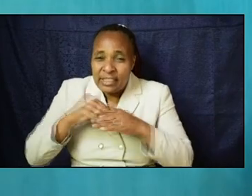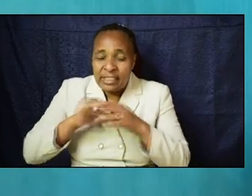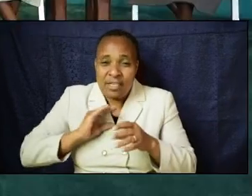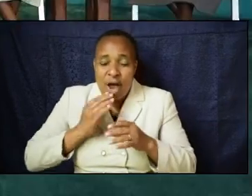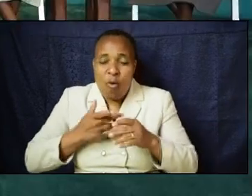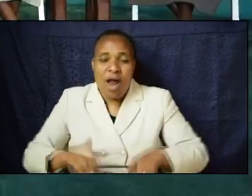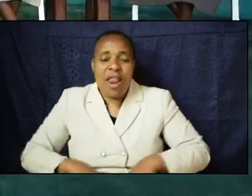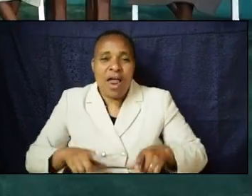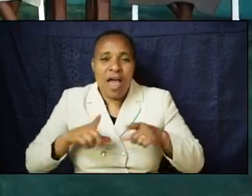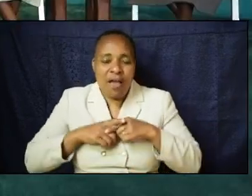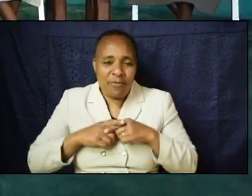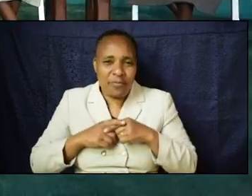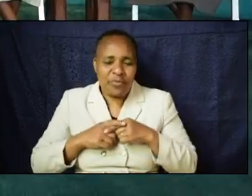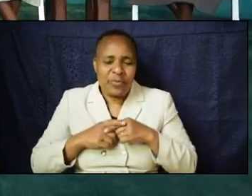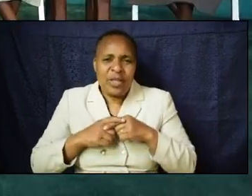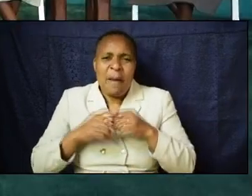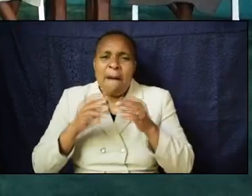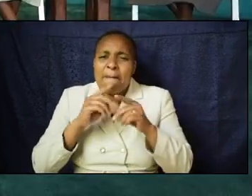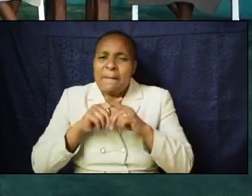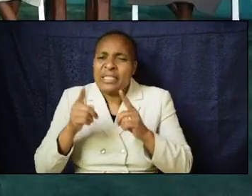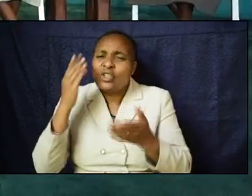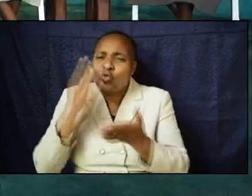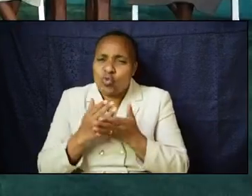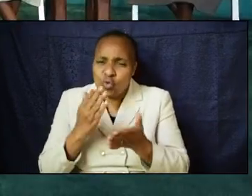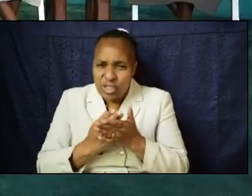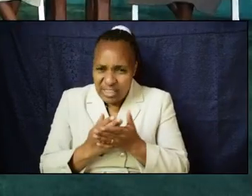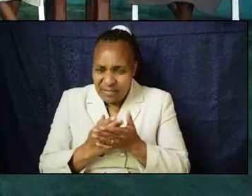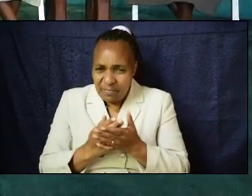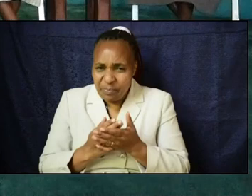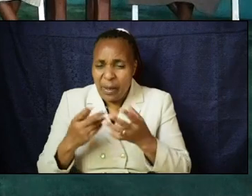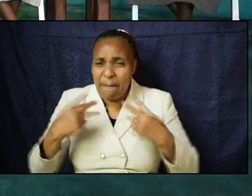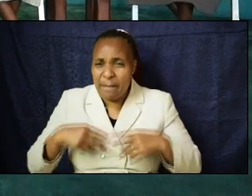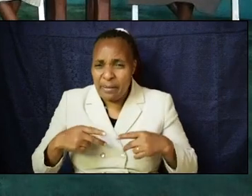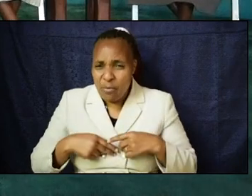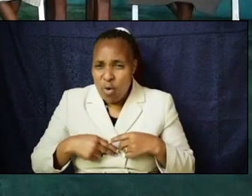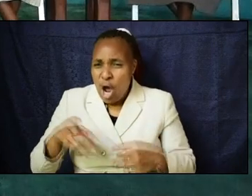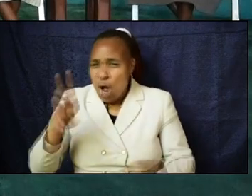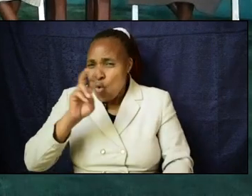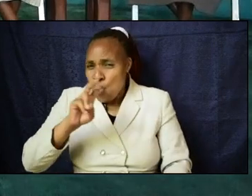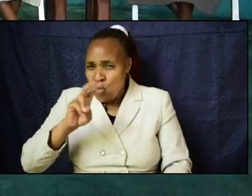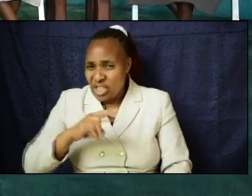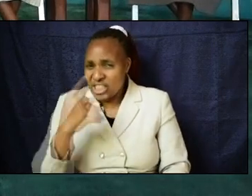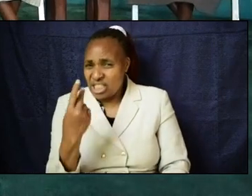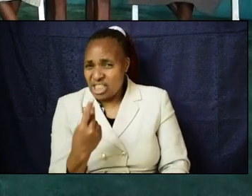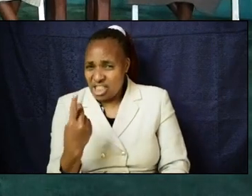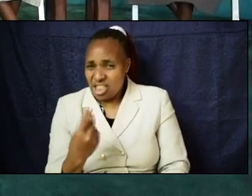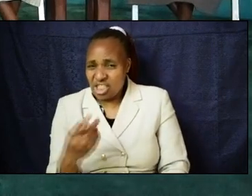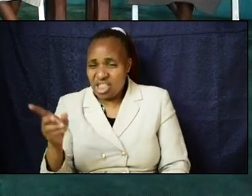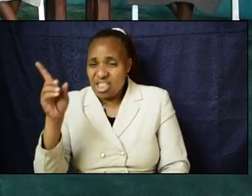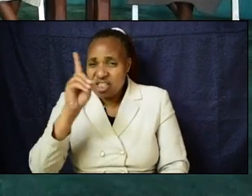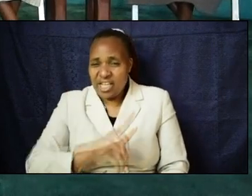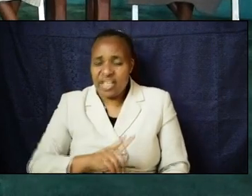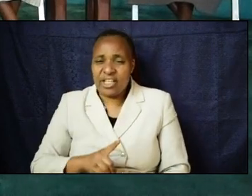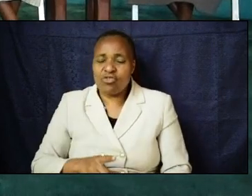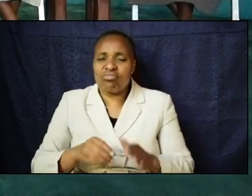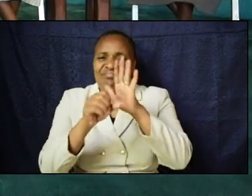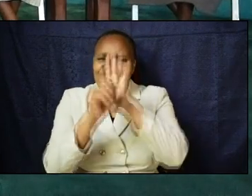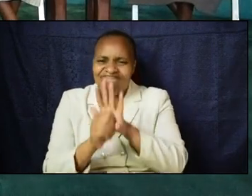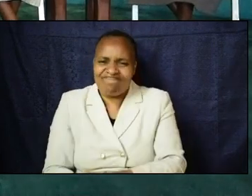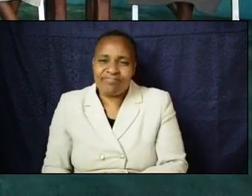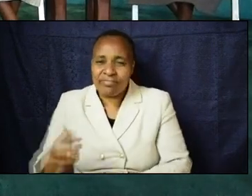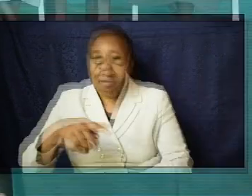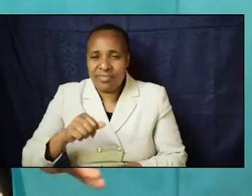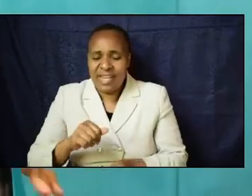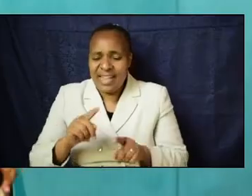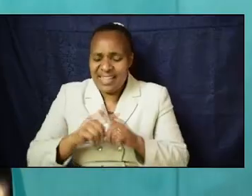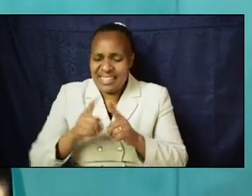Well, yeah, it could, amen, be called humor, but really, people are looking every single day to put us down. And